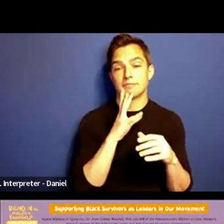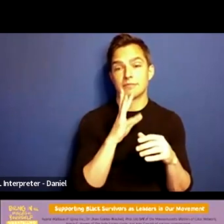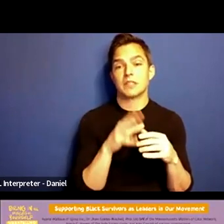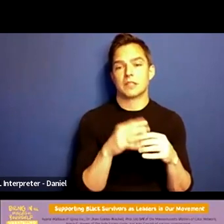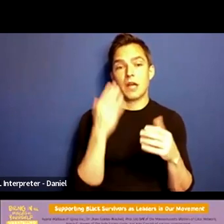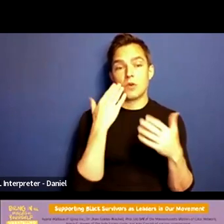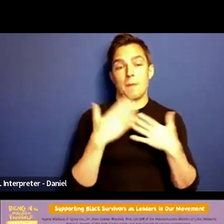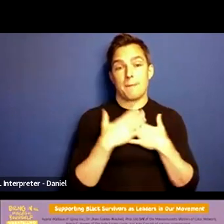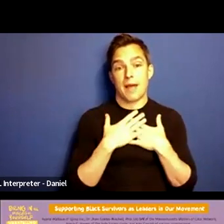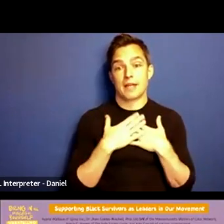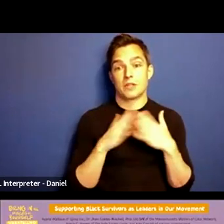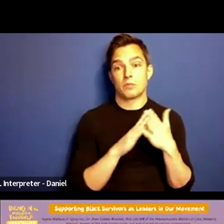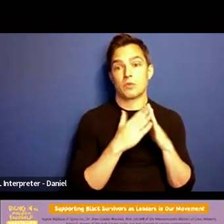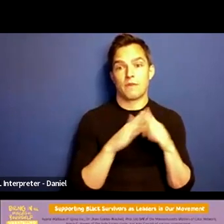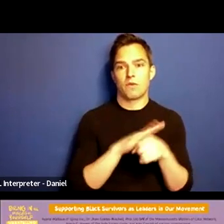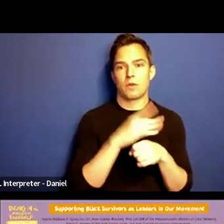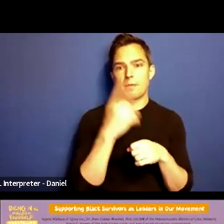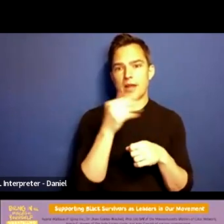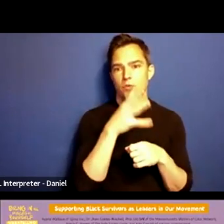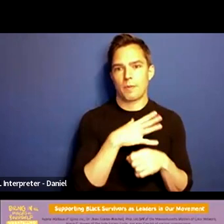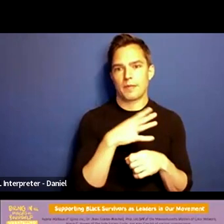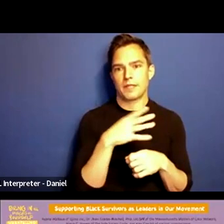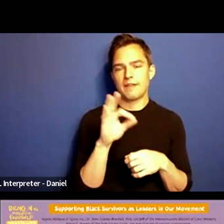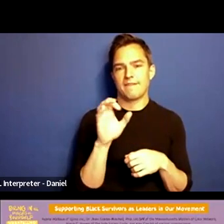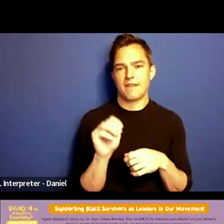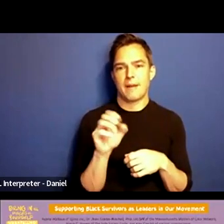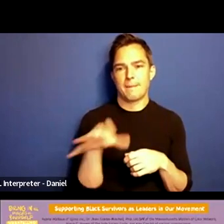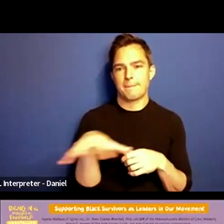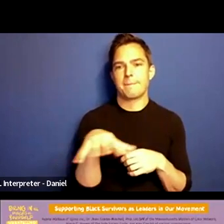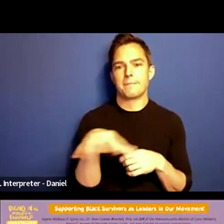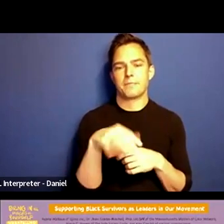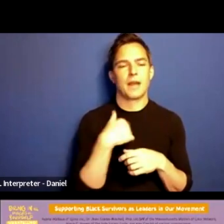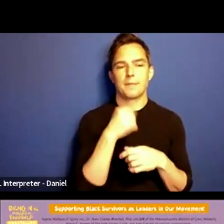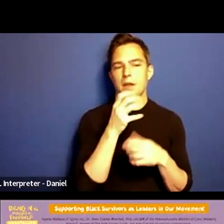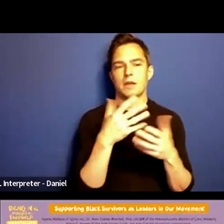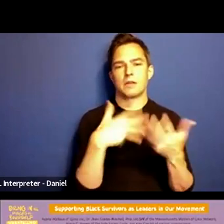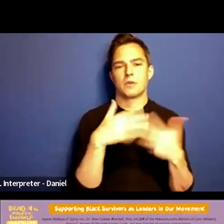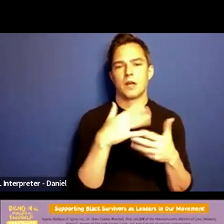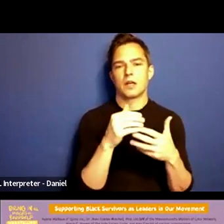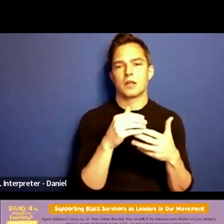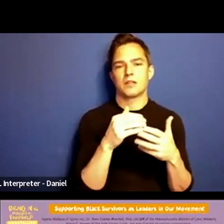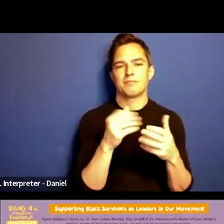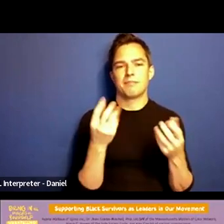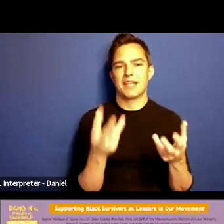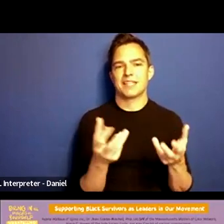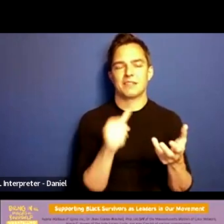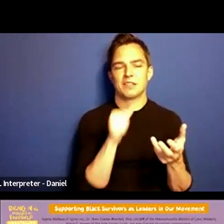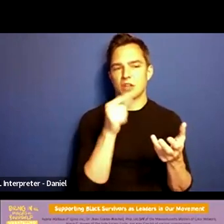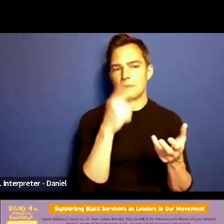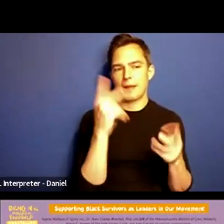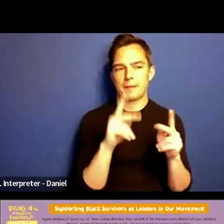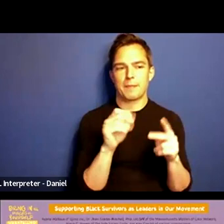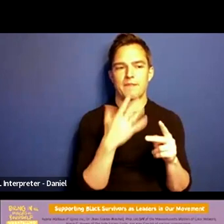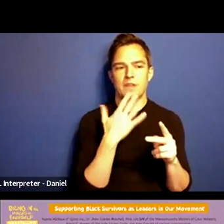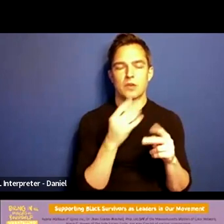my community are full of Black women and femmes. That's what I know, right? So I'm not around a lot of non-Black people of color, or